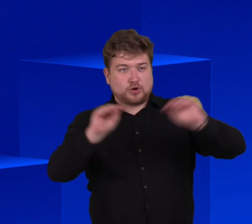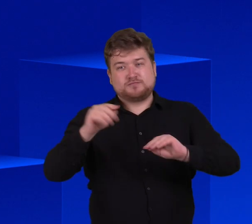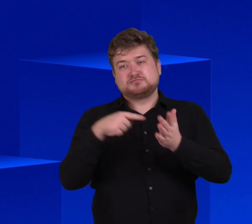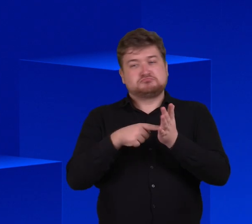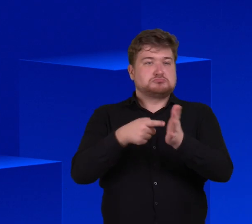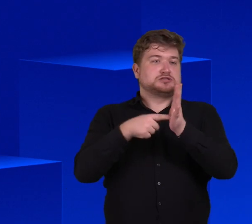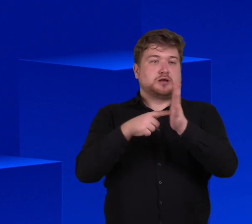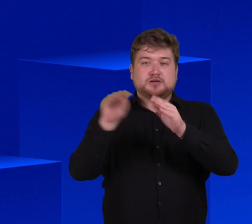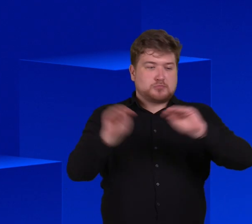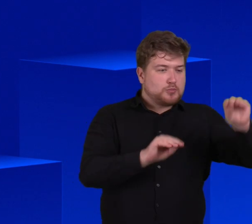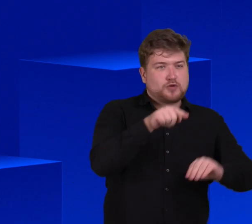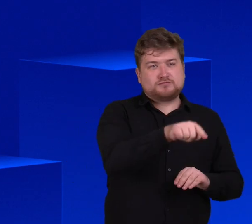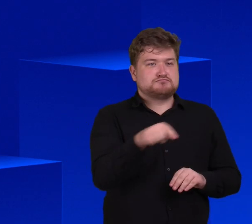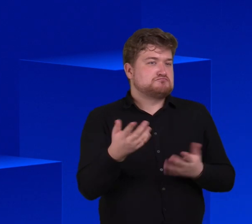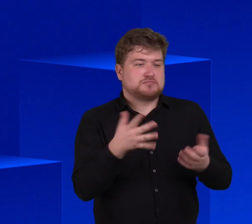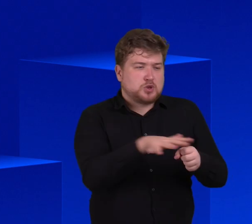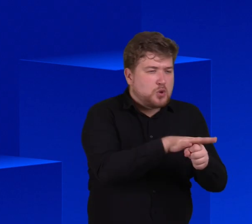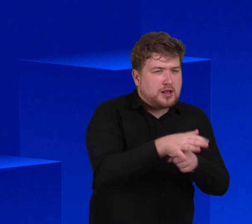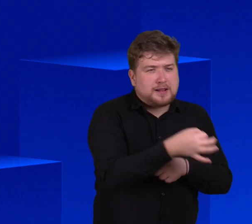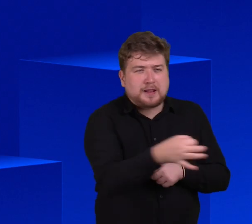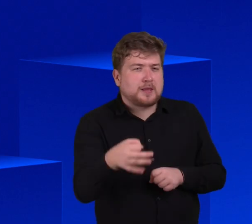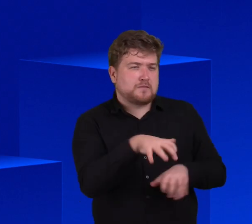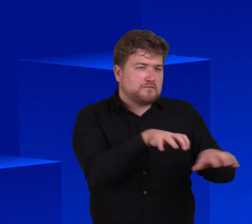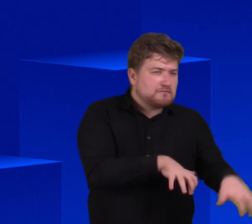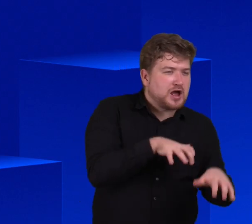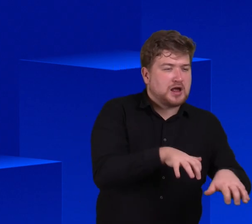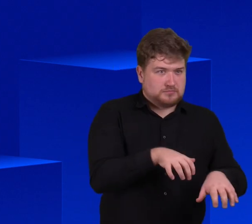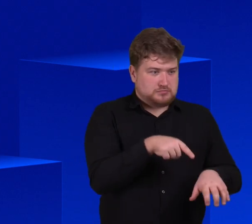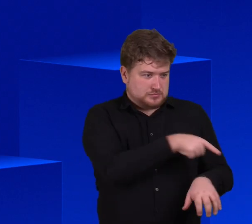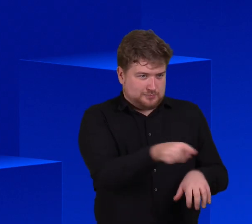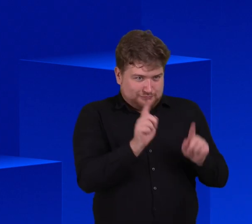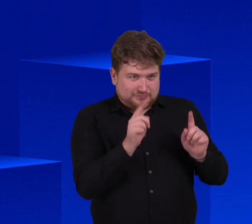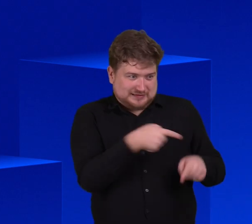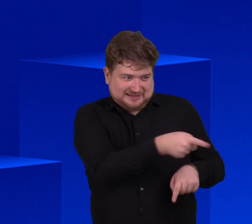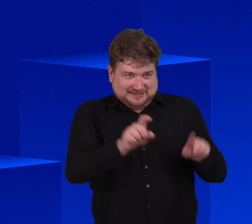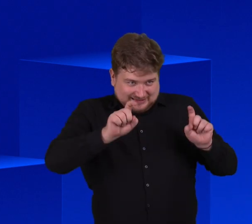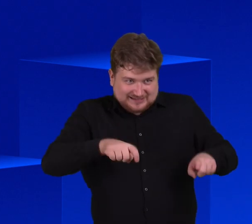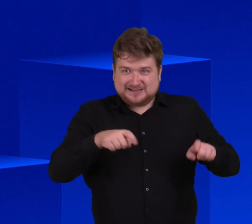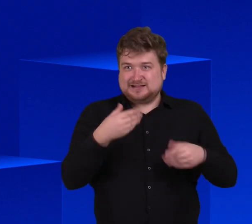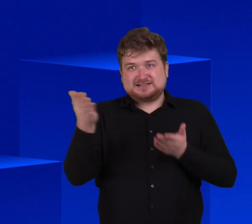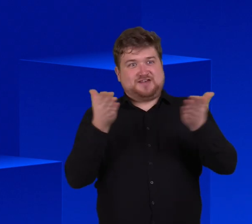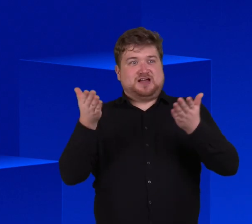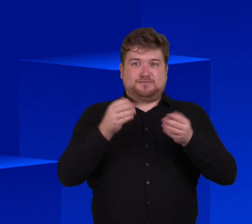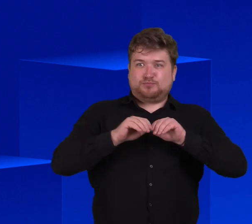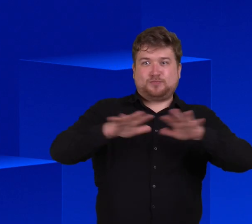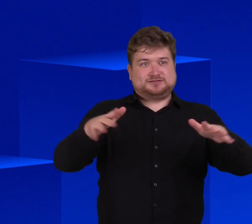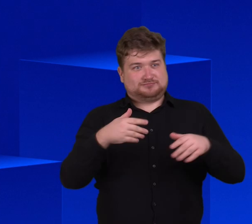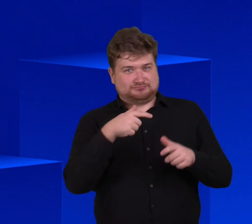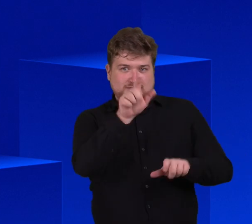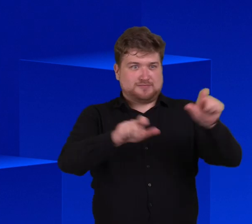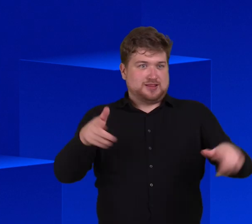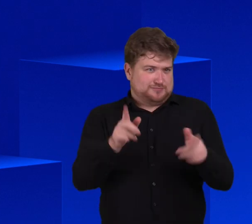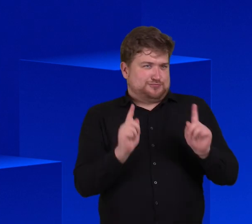So, another very interesting area of our expertise is